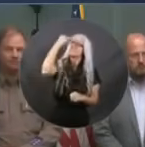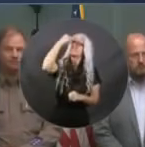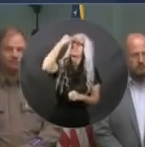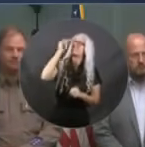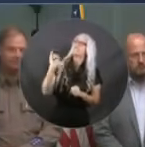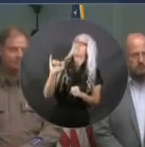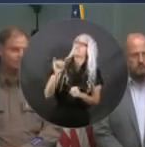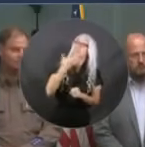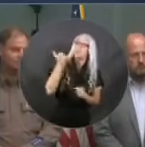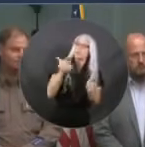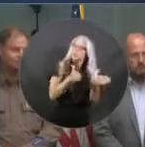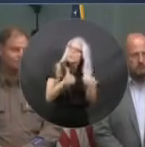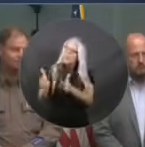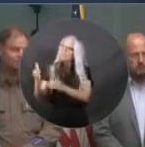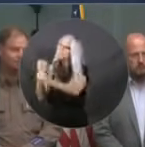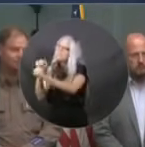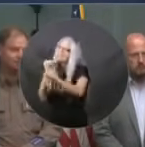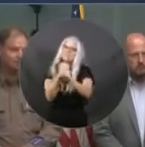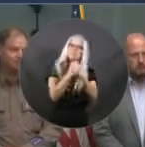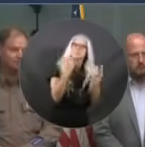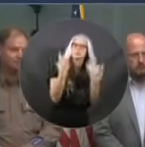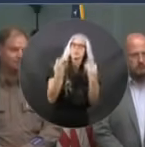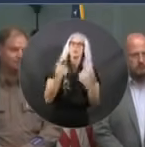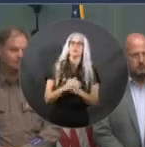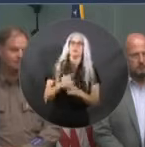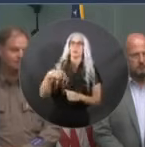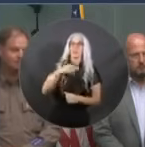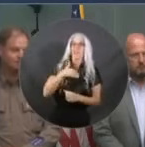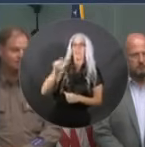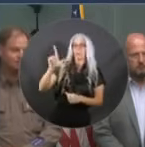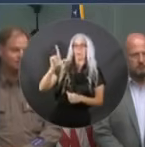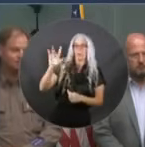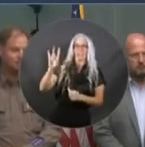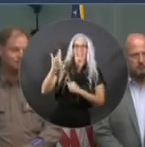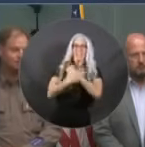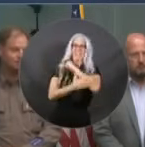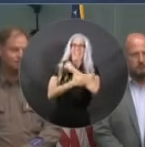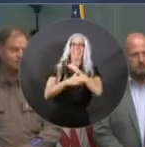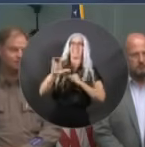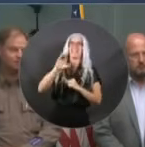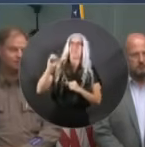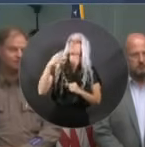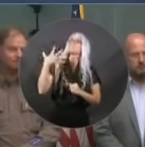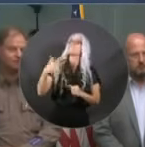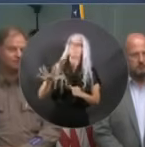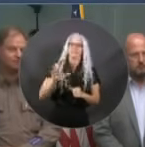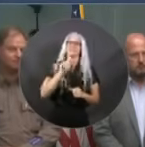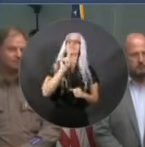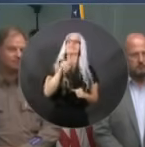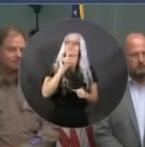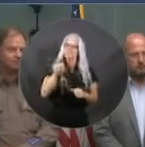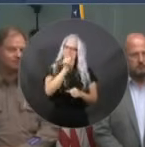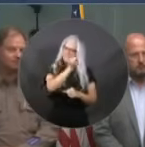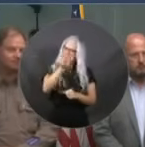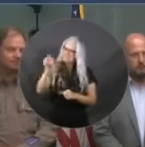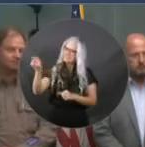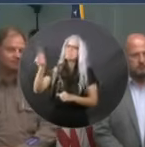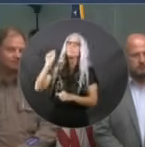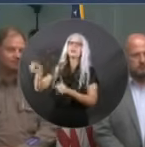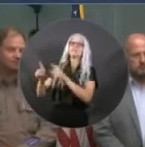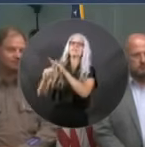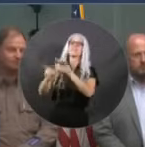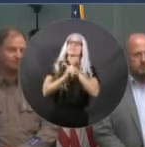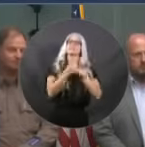counties, a total of 28 counties have now issued some form of evacuation orders, including more recently Alachua,